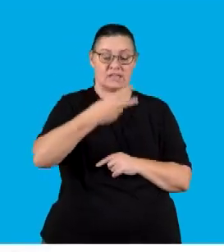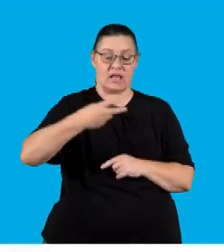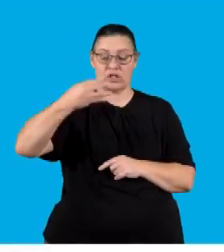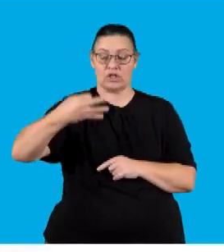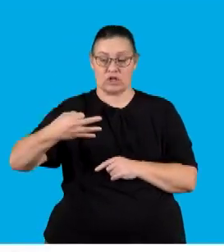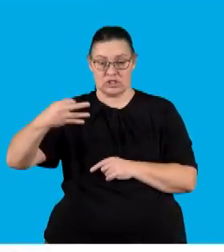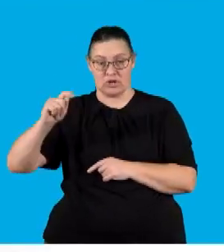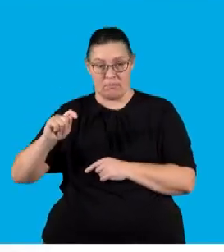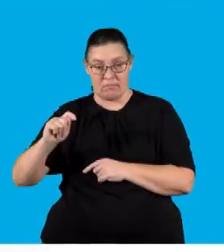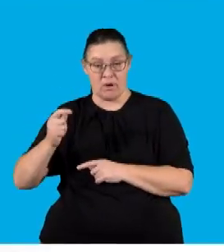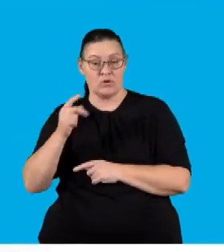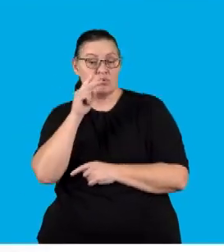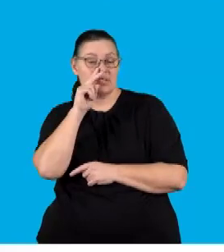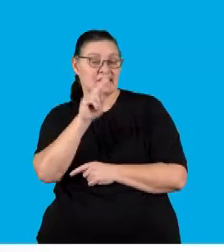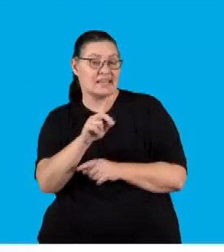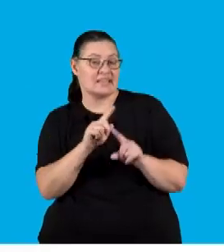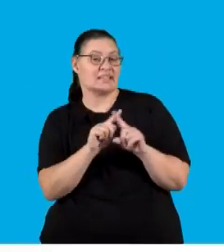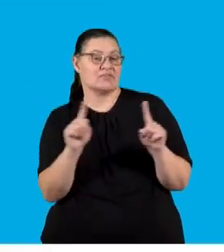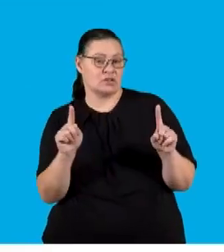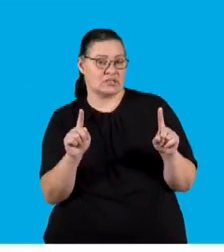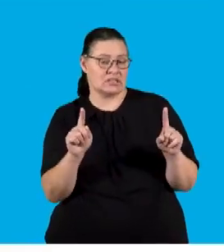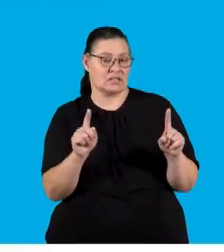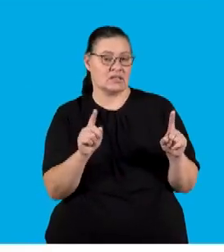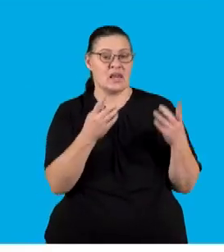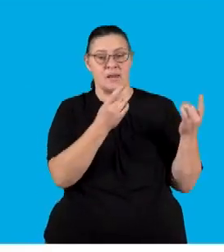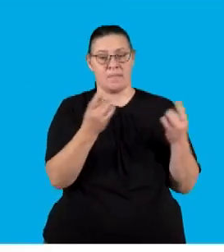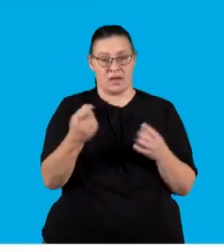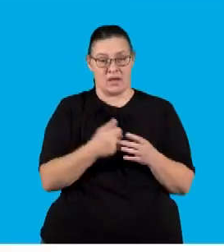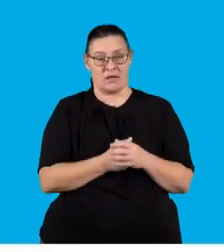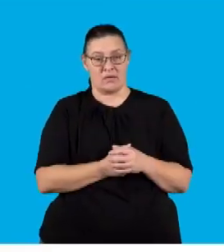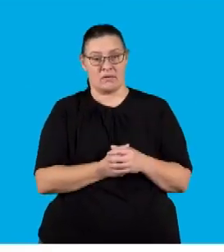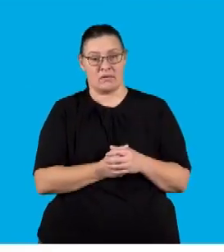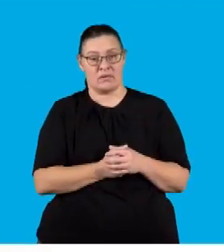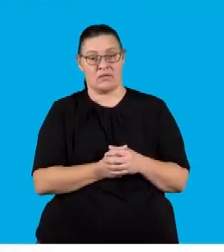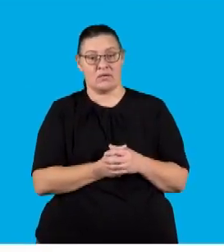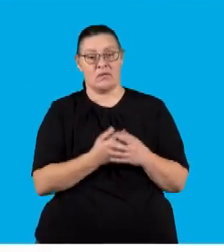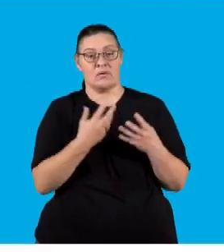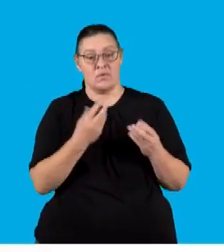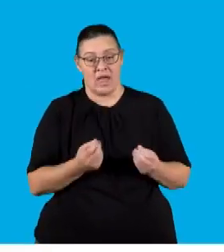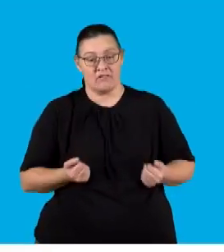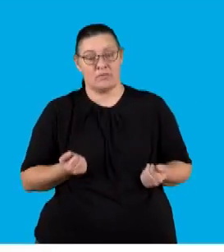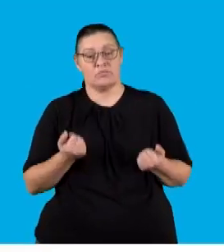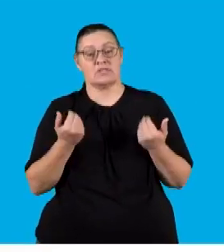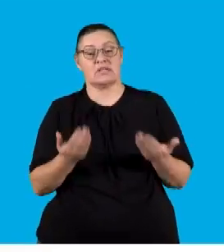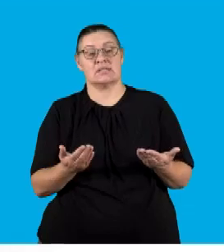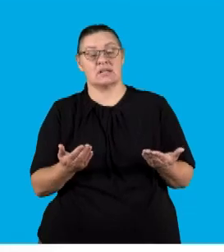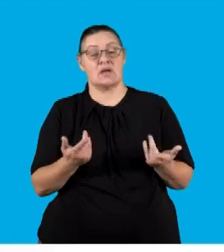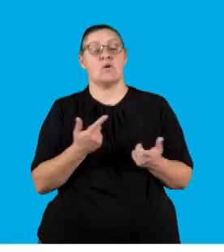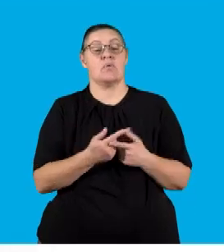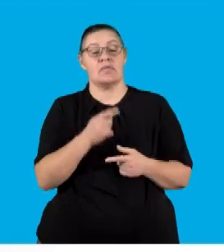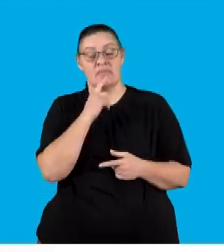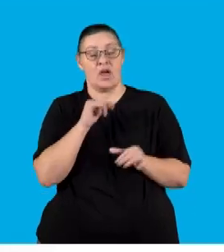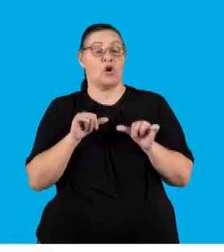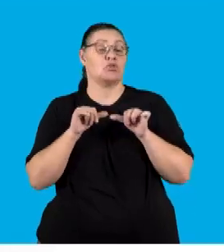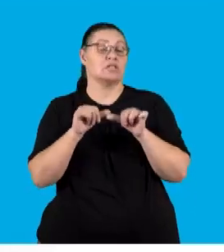second, and the third term just to see what is the difference between the numbers. So now we have been presented with